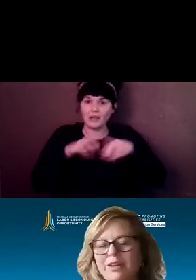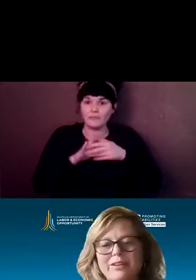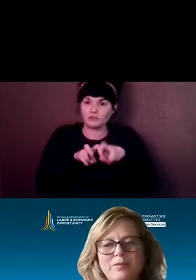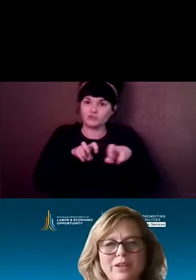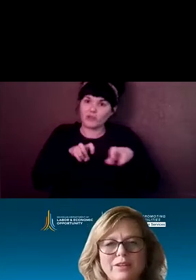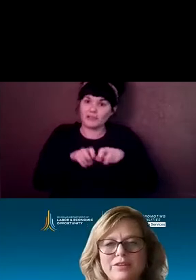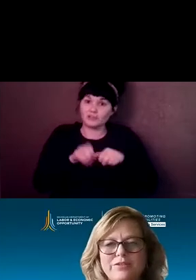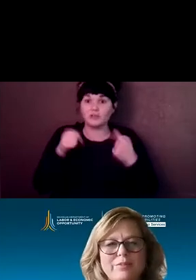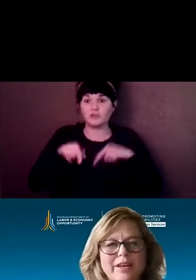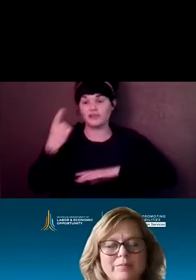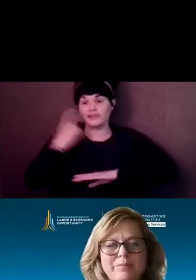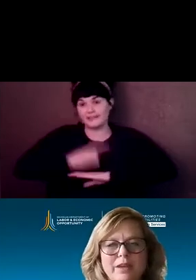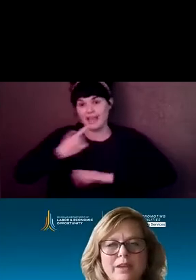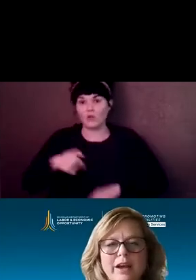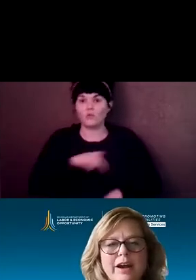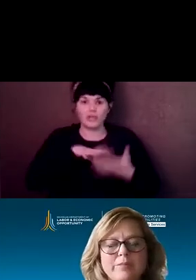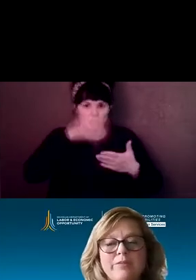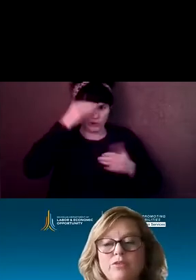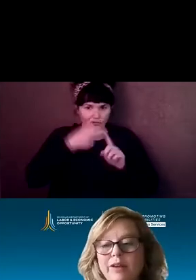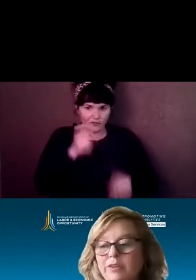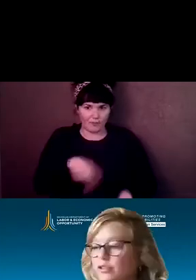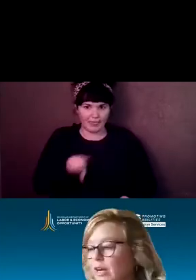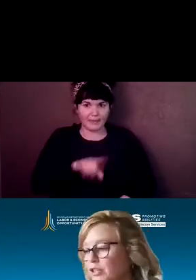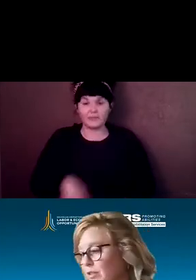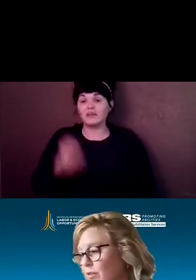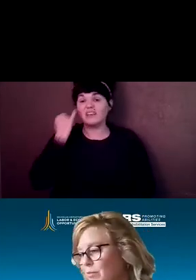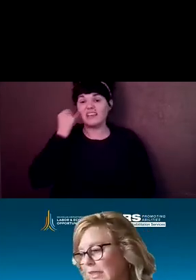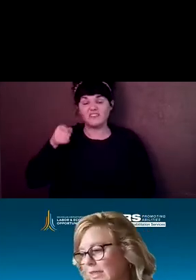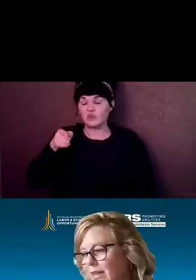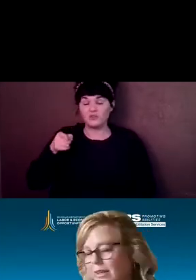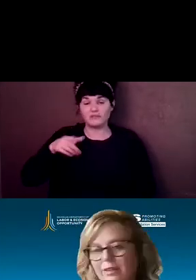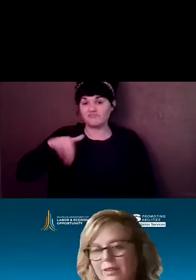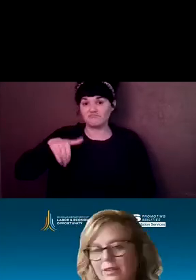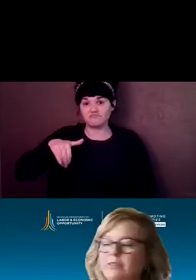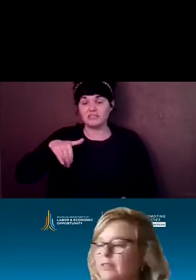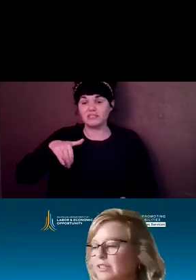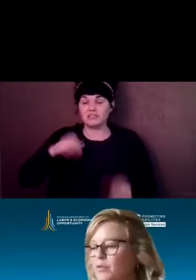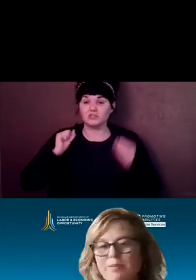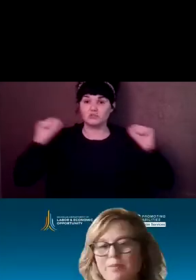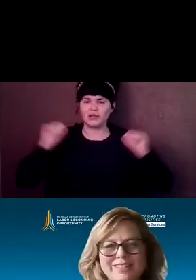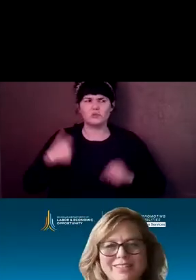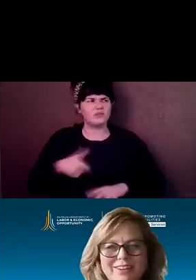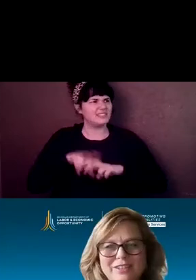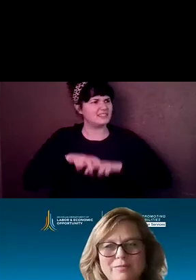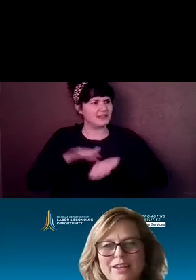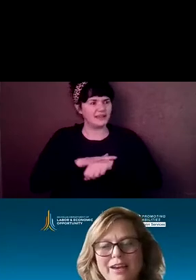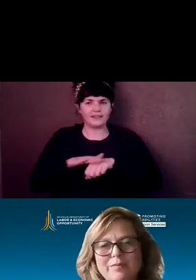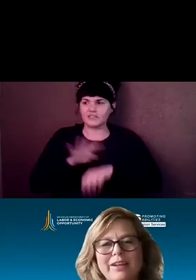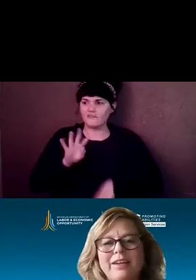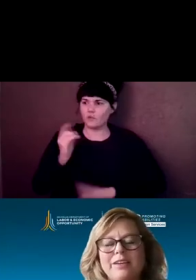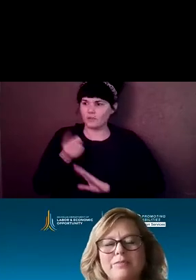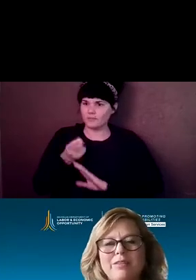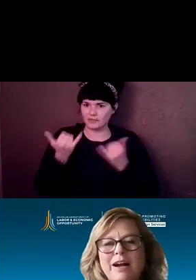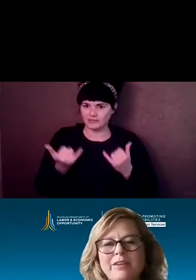we can learn from them. If you haven't stretched, so we've been seated, gosh, at least 40 minutes now as I'm looking at